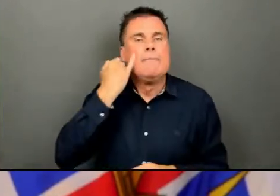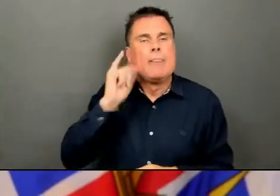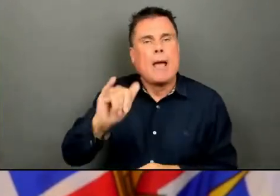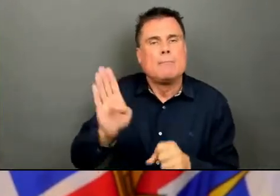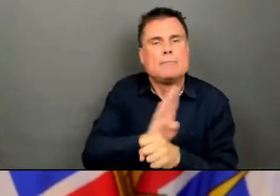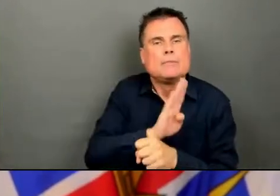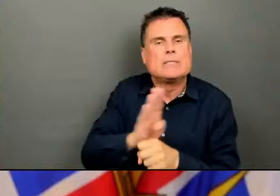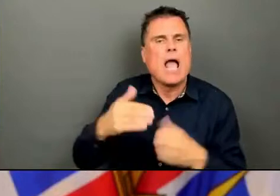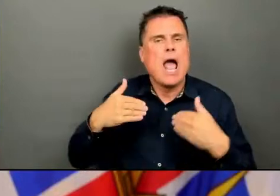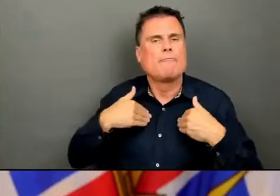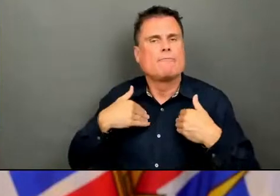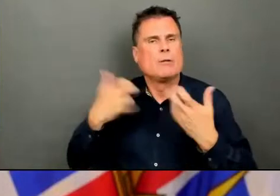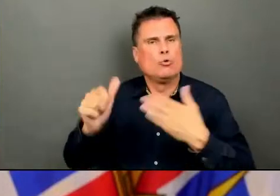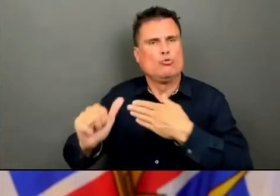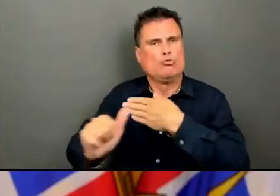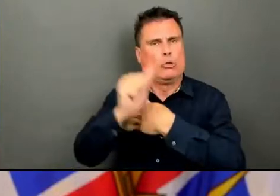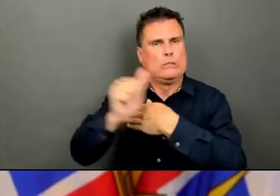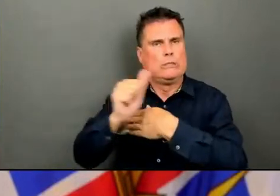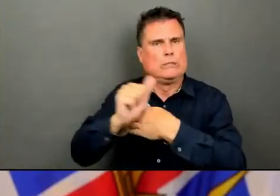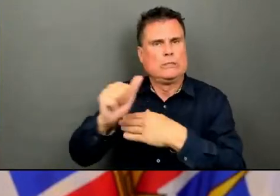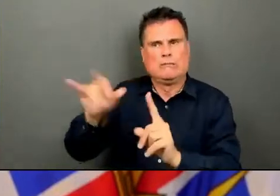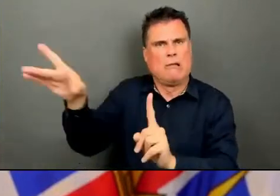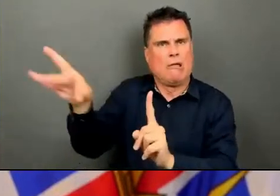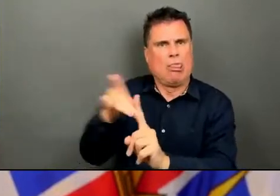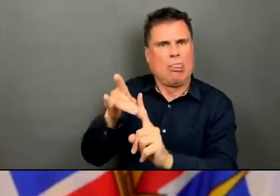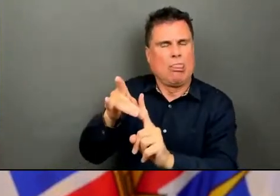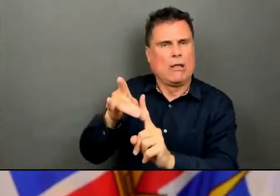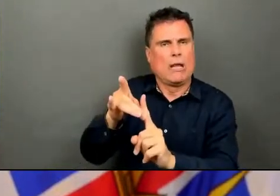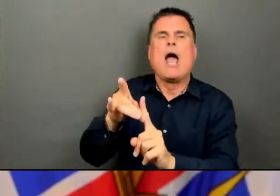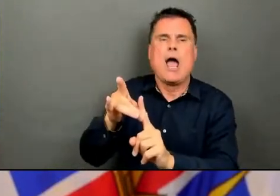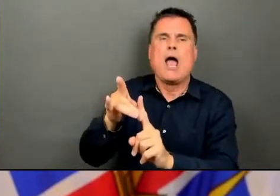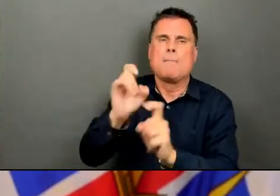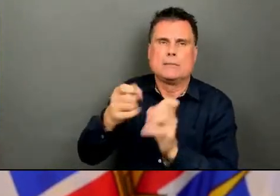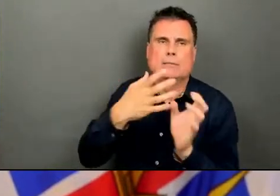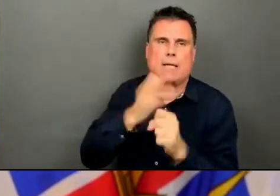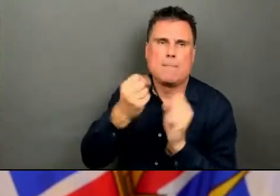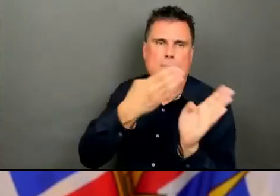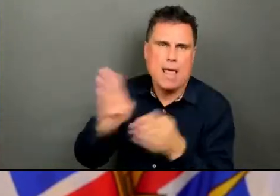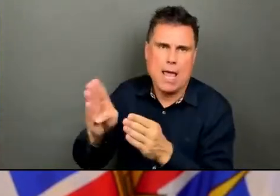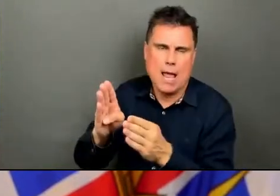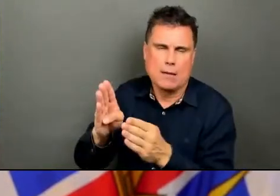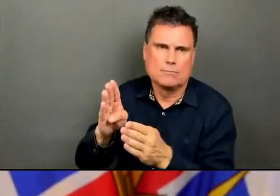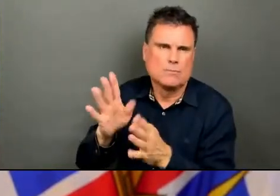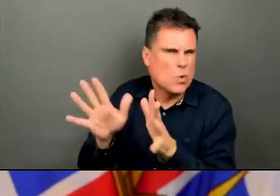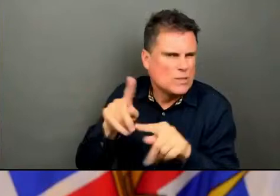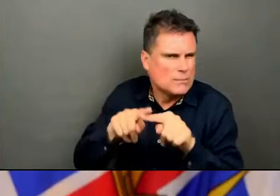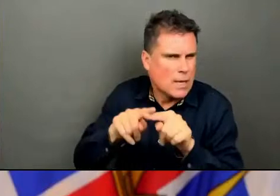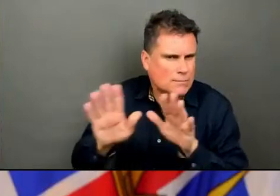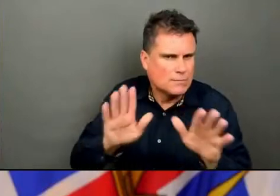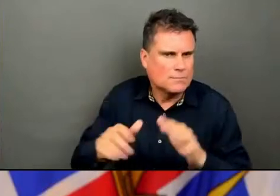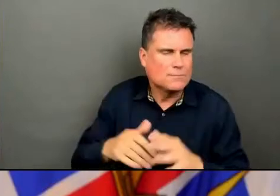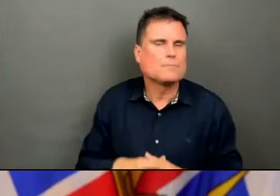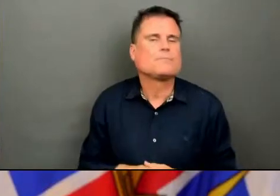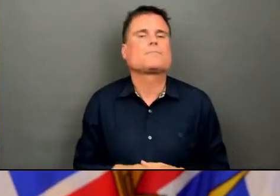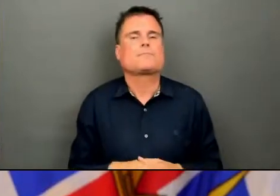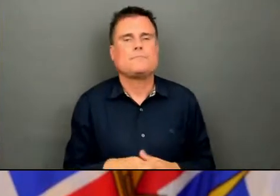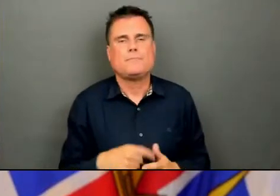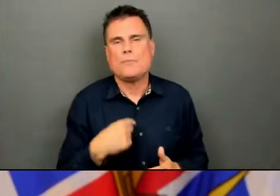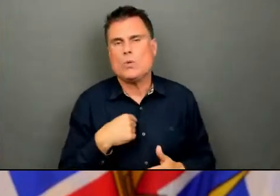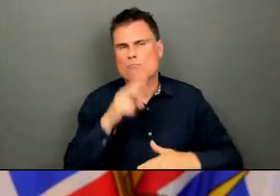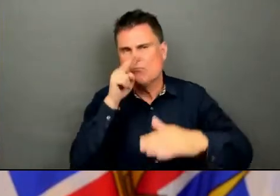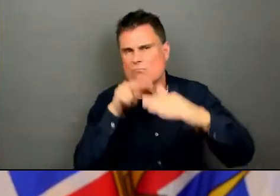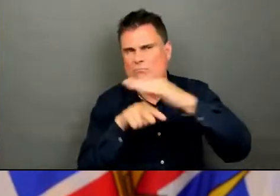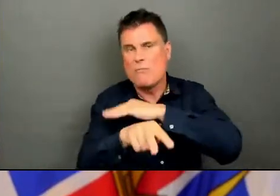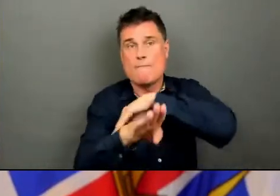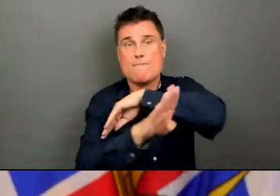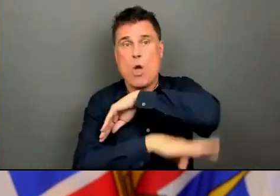layers of protection that they can keep in place in preparation for the unknowns that we may be facing this fall. For